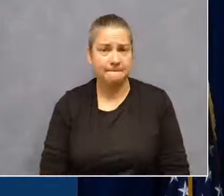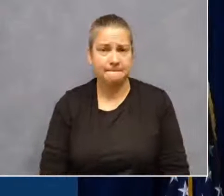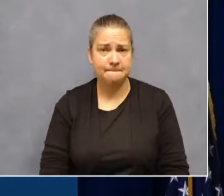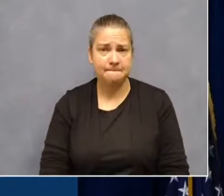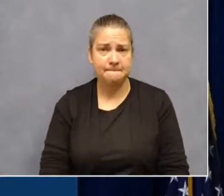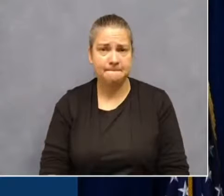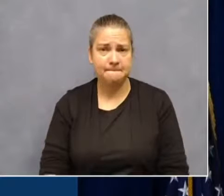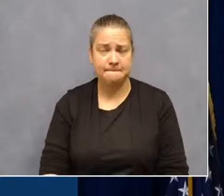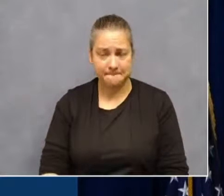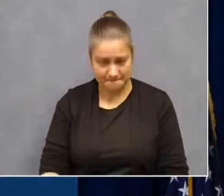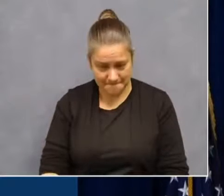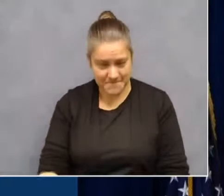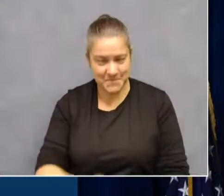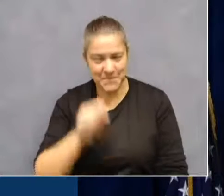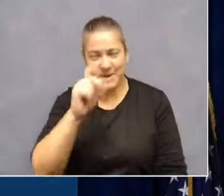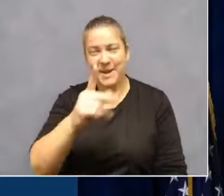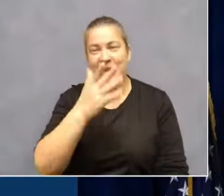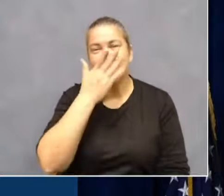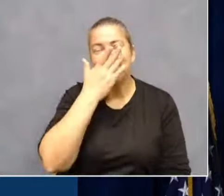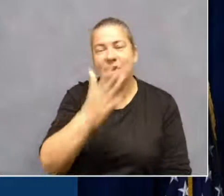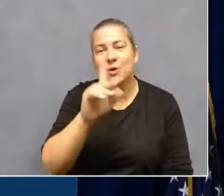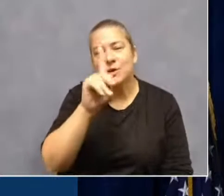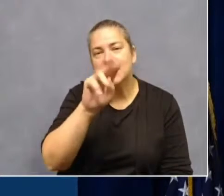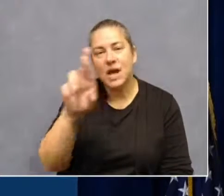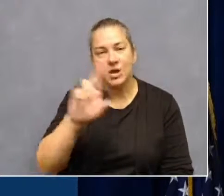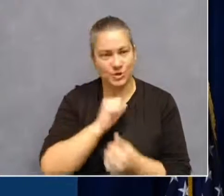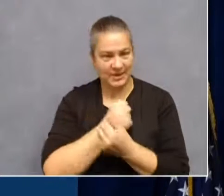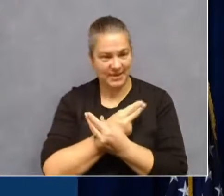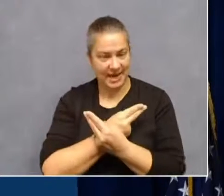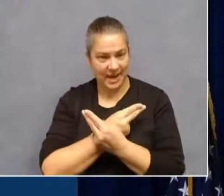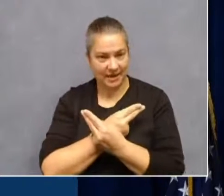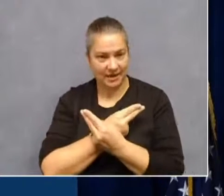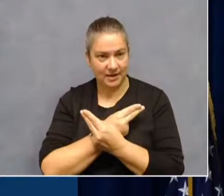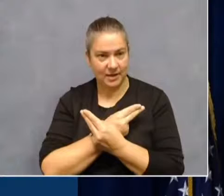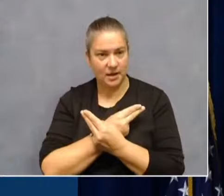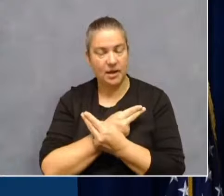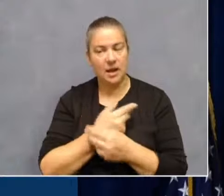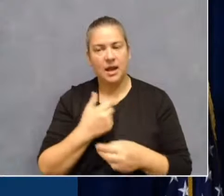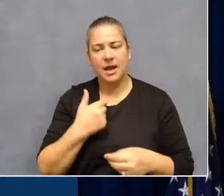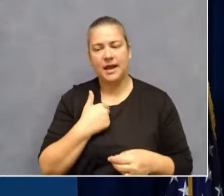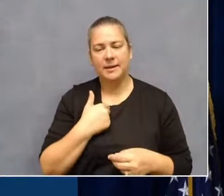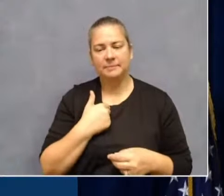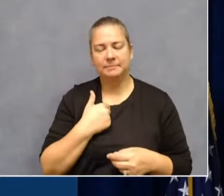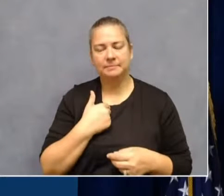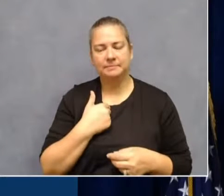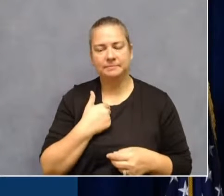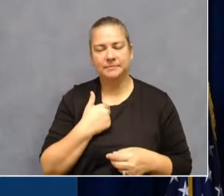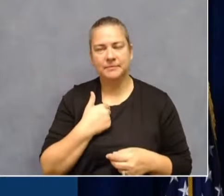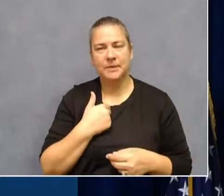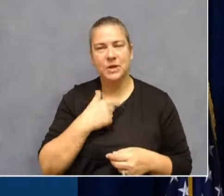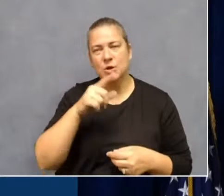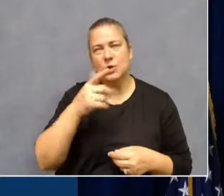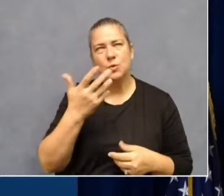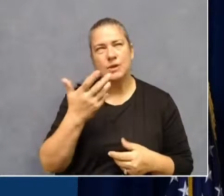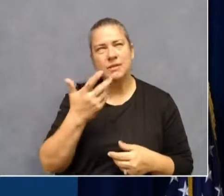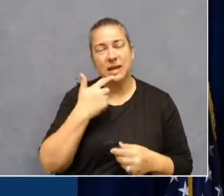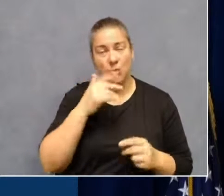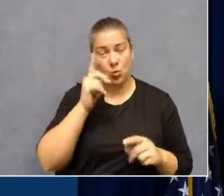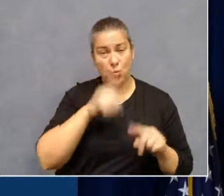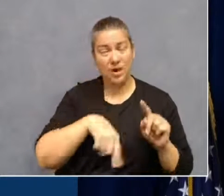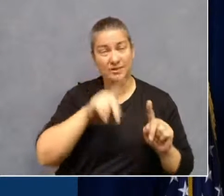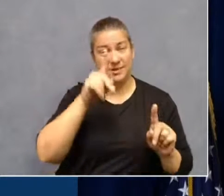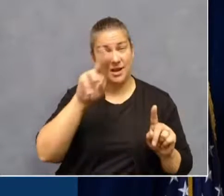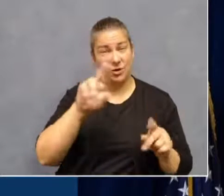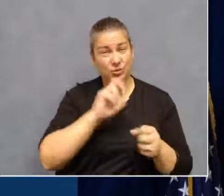All right. Thank you to Dr. Stack. And I just clarify that all the timing that he just talked about is based